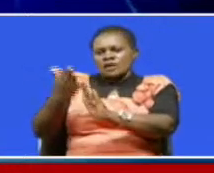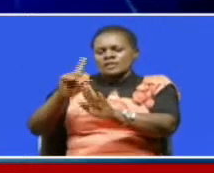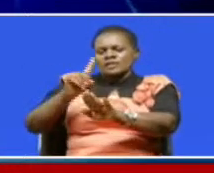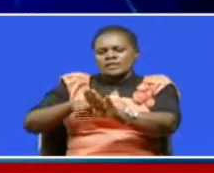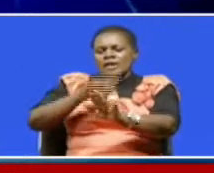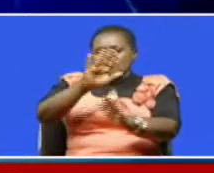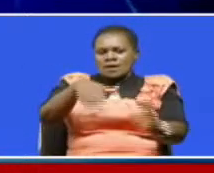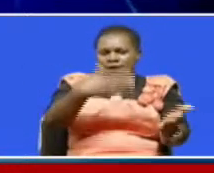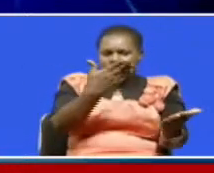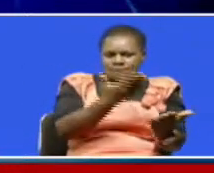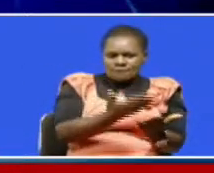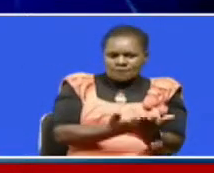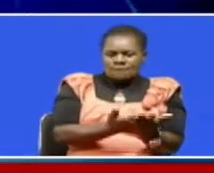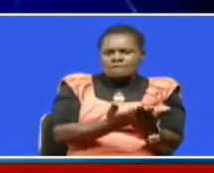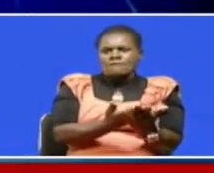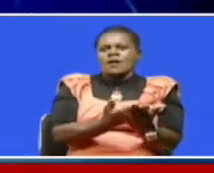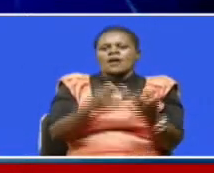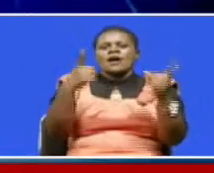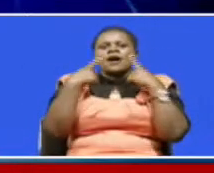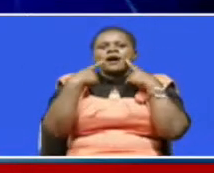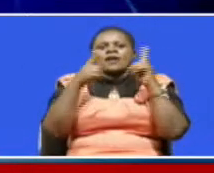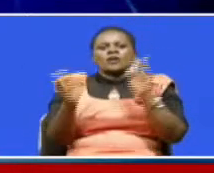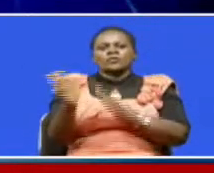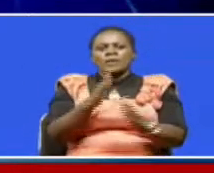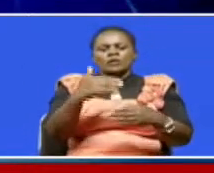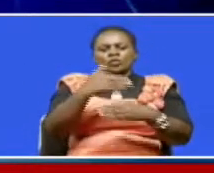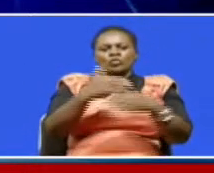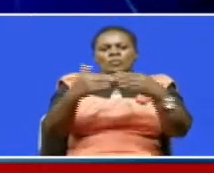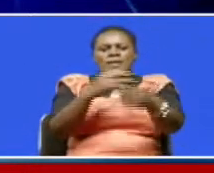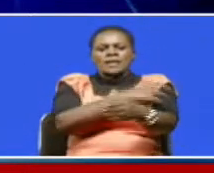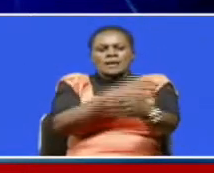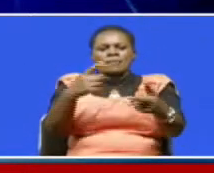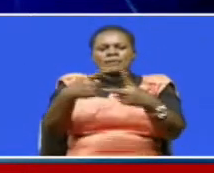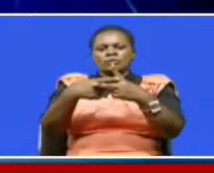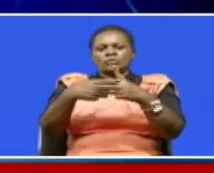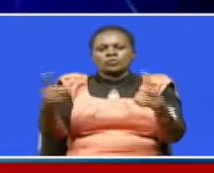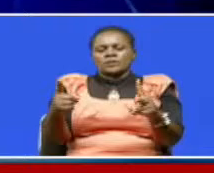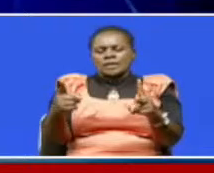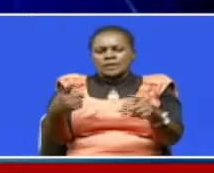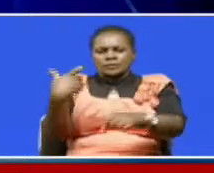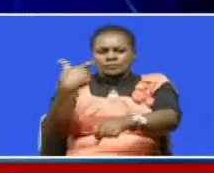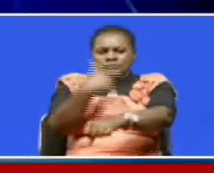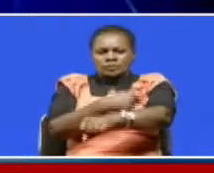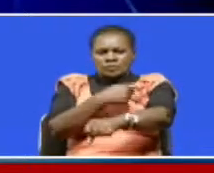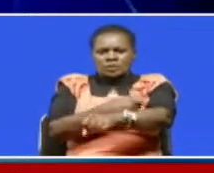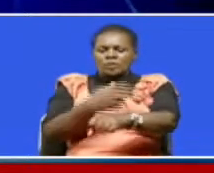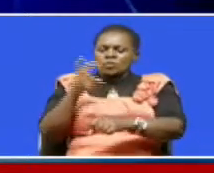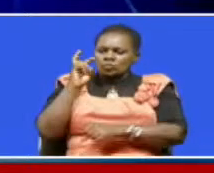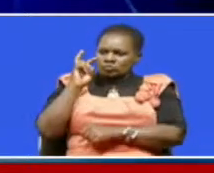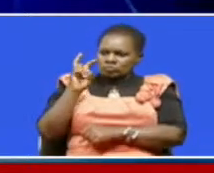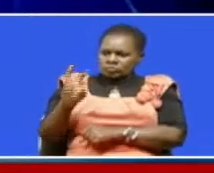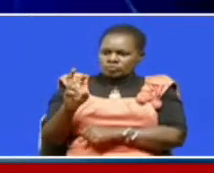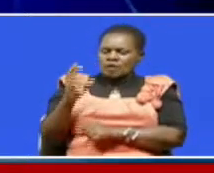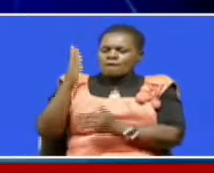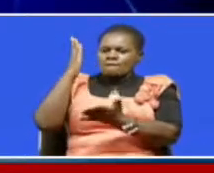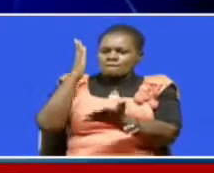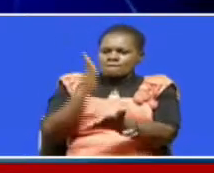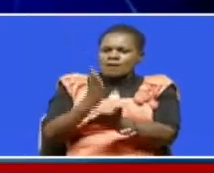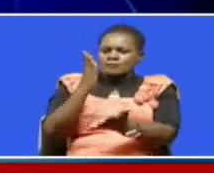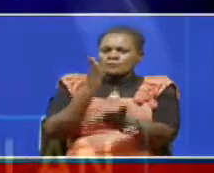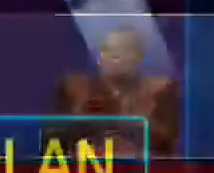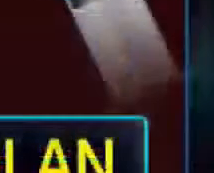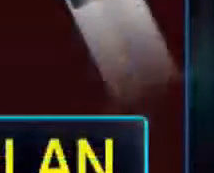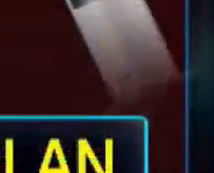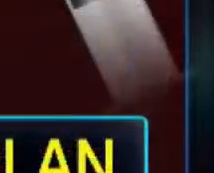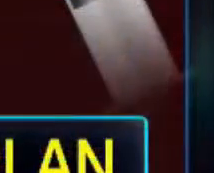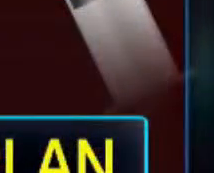practically possible. The state has announced plans to build capacity for the rollout phase. That's what we want to take a look at on Fact Finder tonight. Now, the